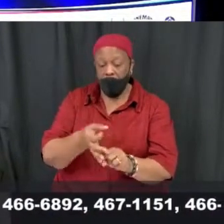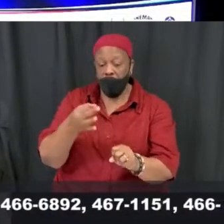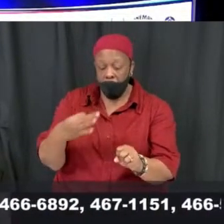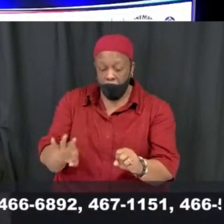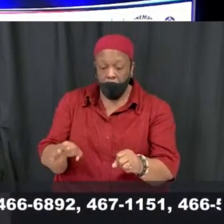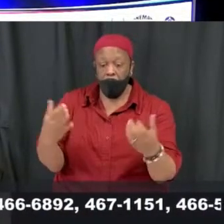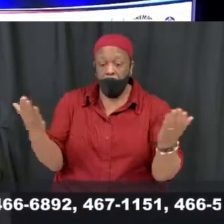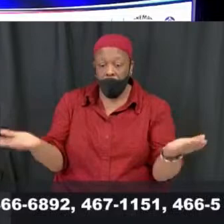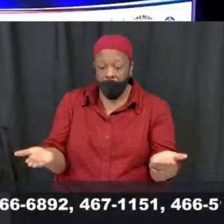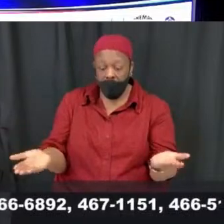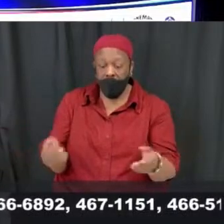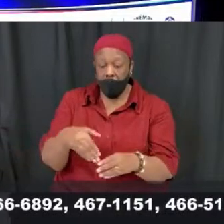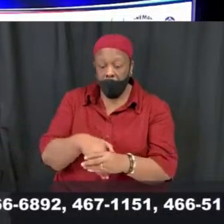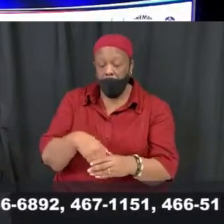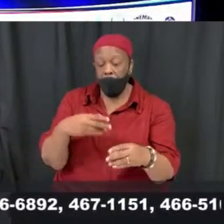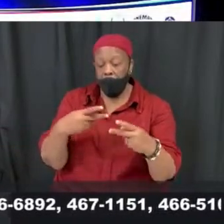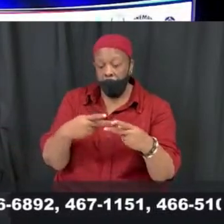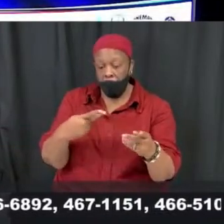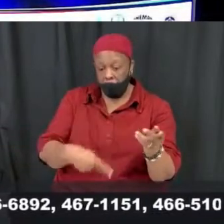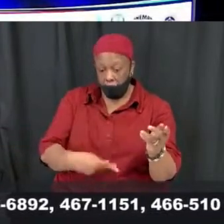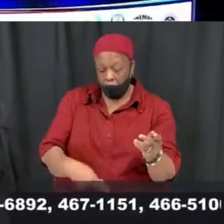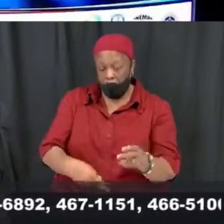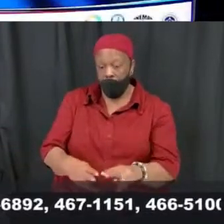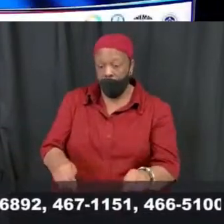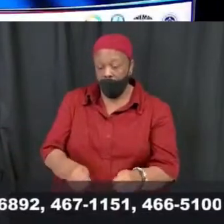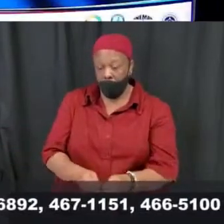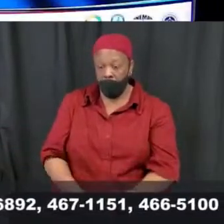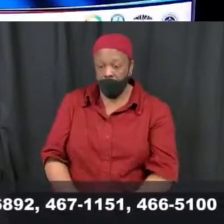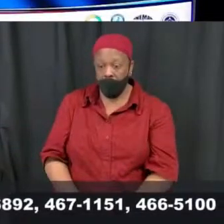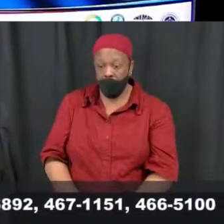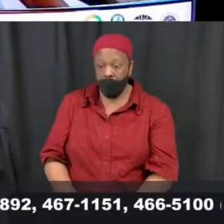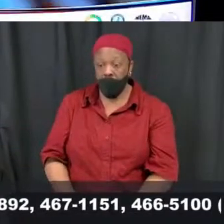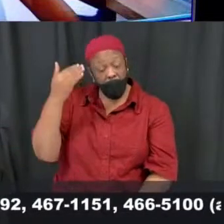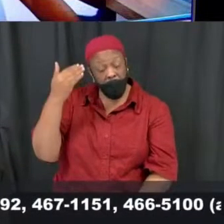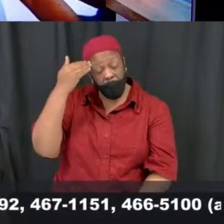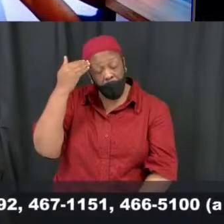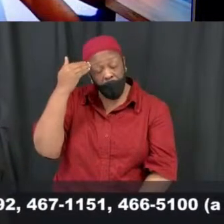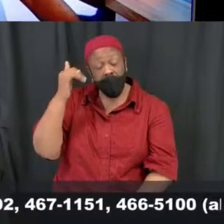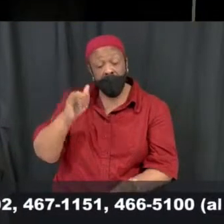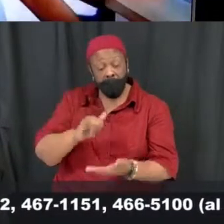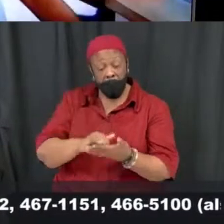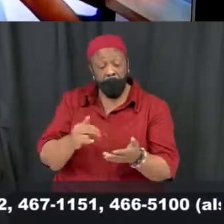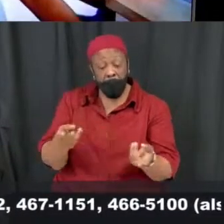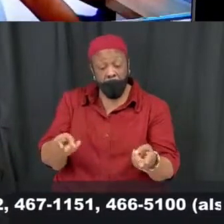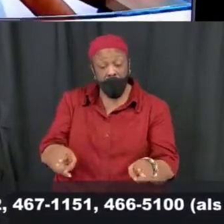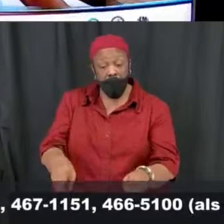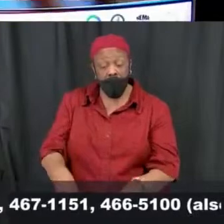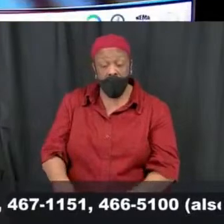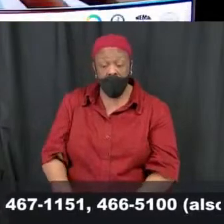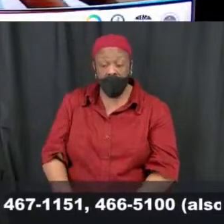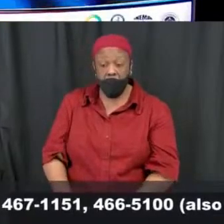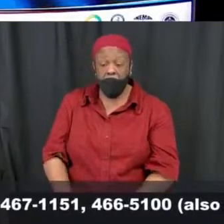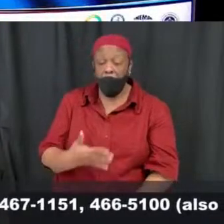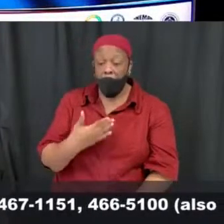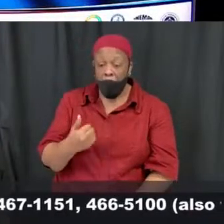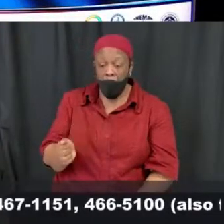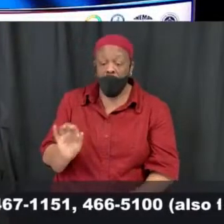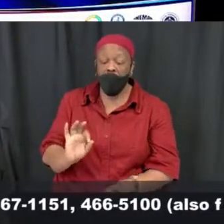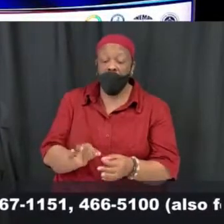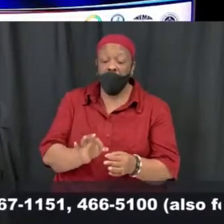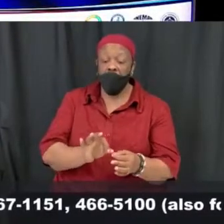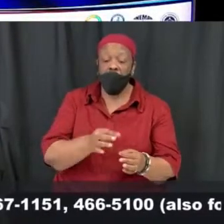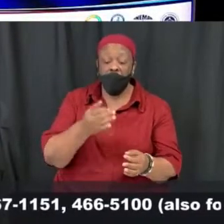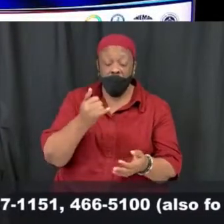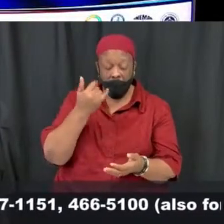our communities. We knew that this would, and we have been preparing